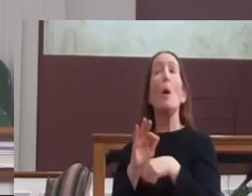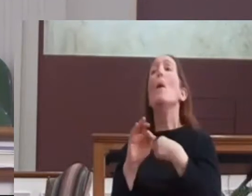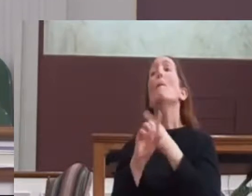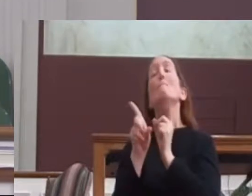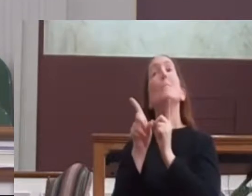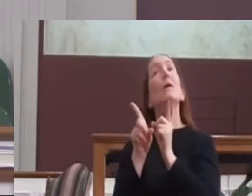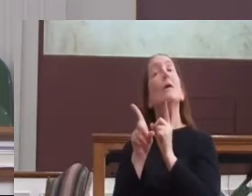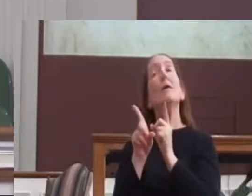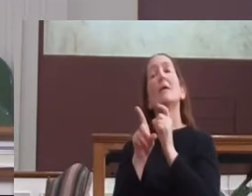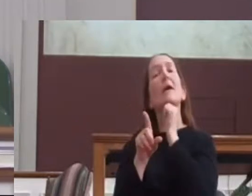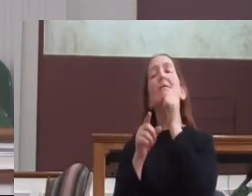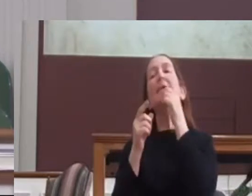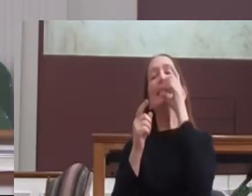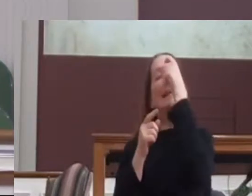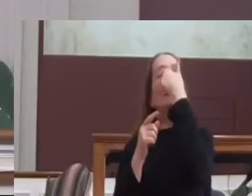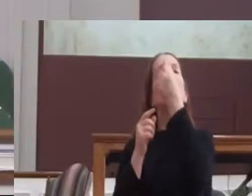punishment.